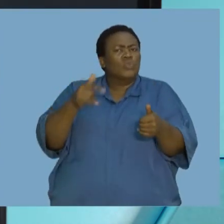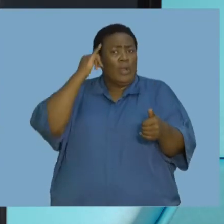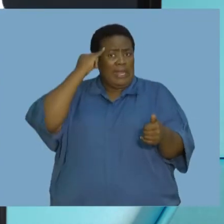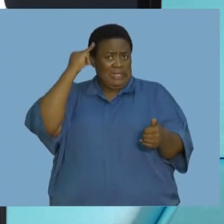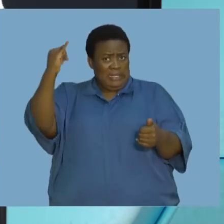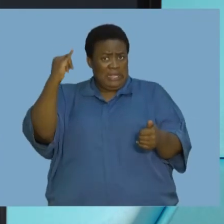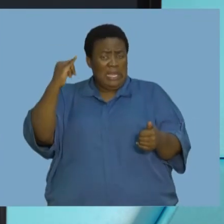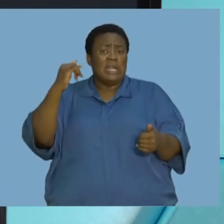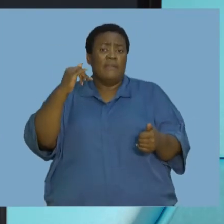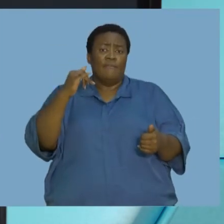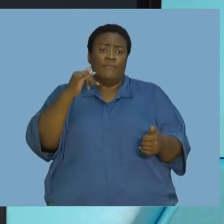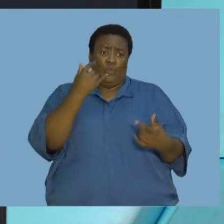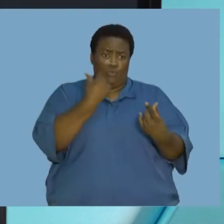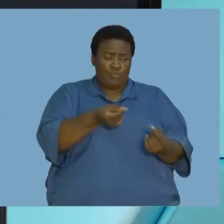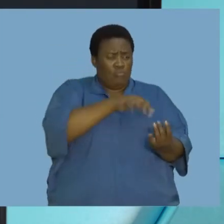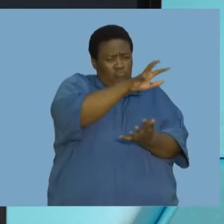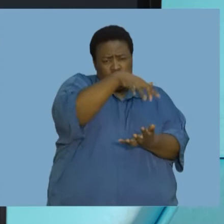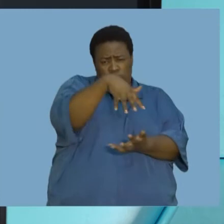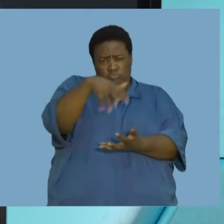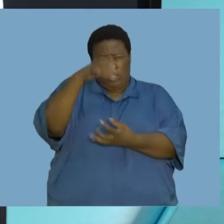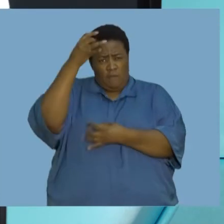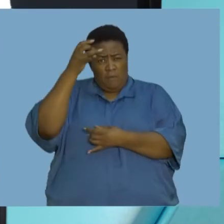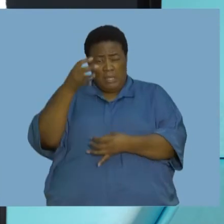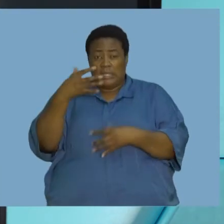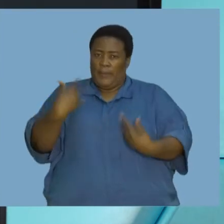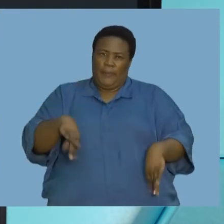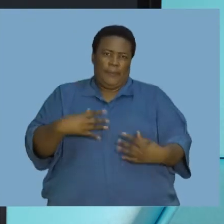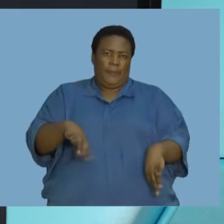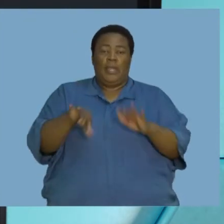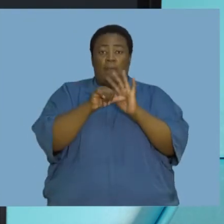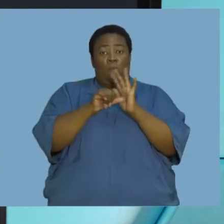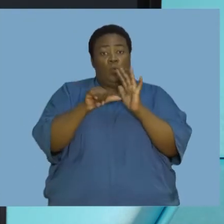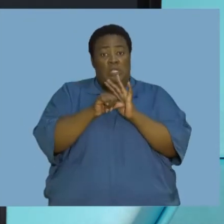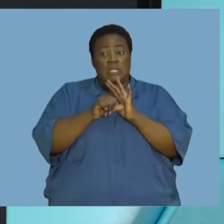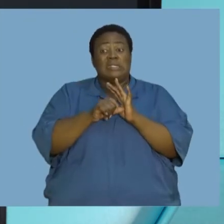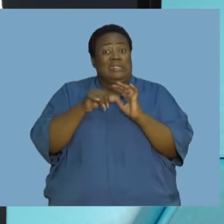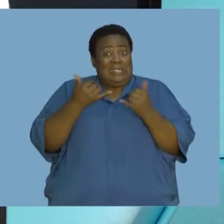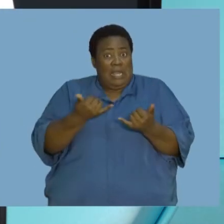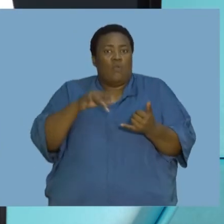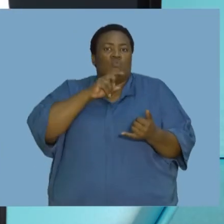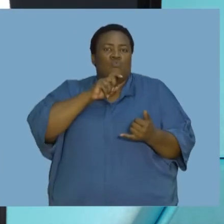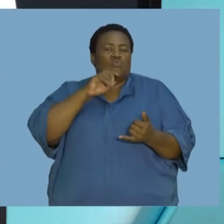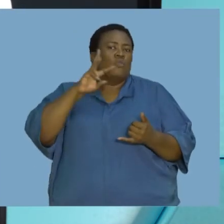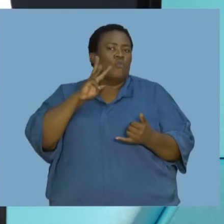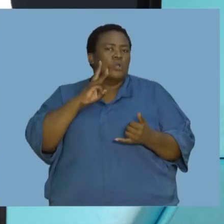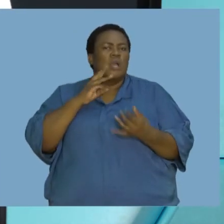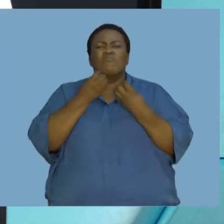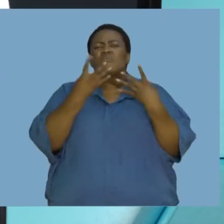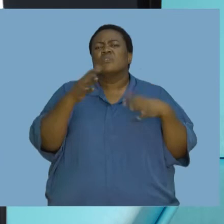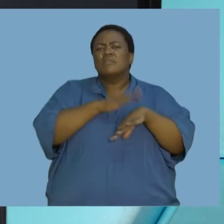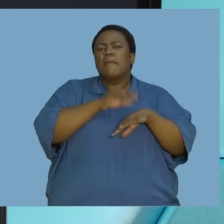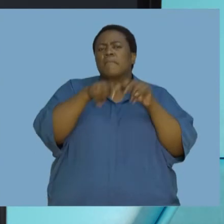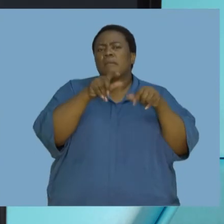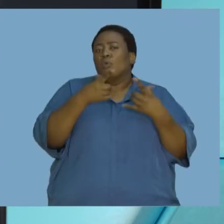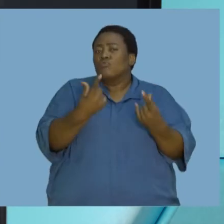is a very good idea, that if you've gone around and collected information of something that's very important, in this case the use of water,